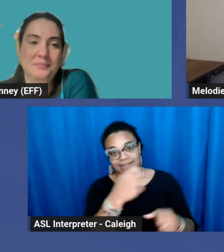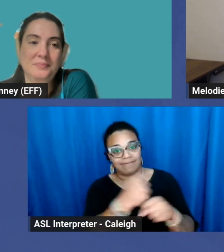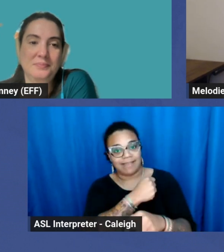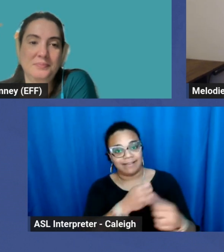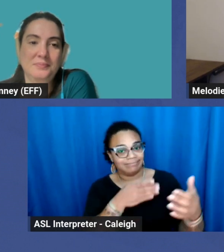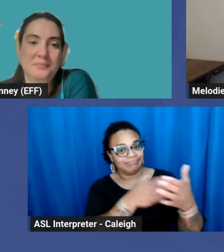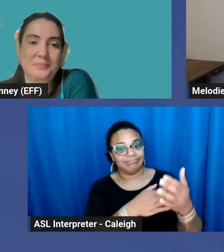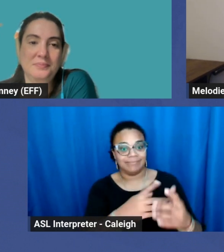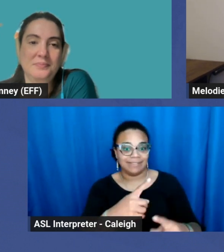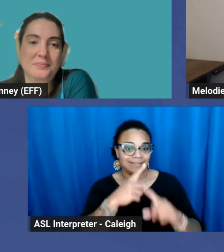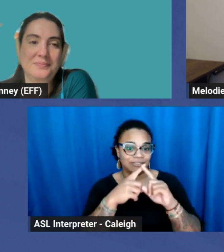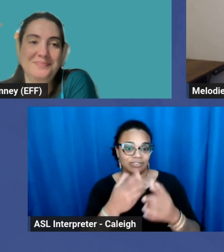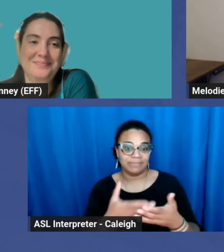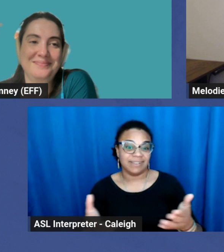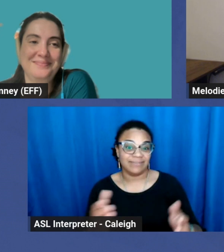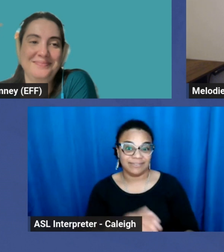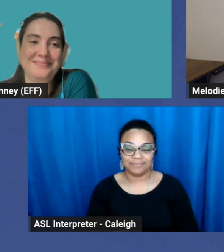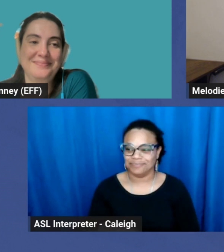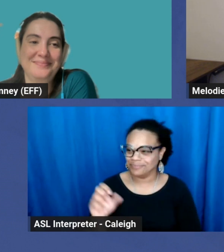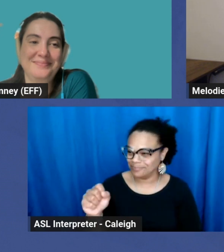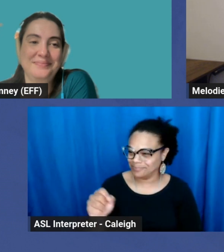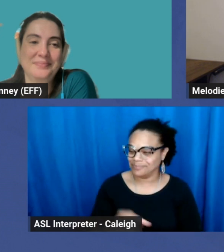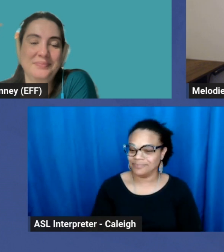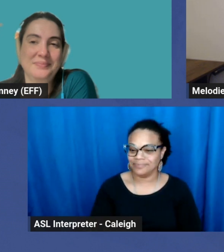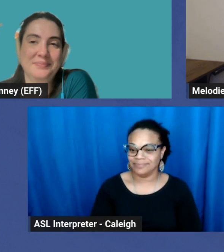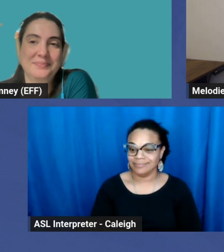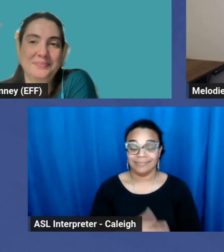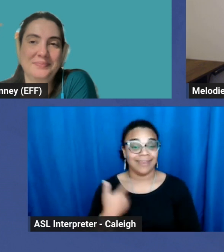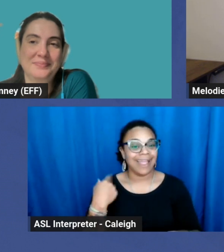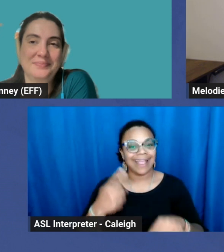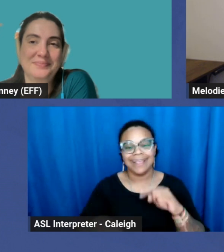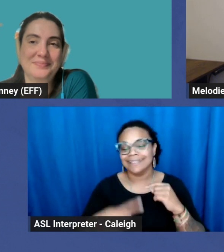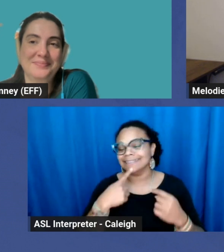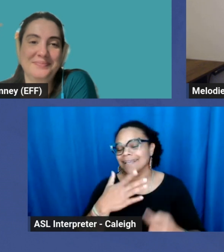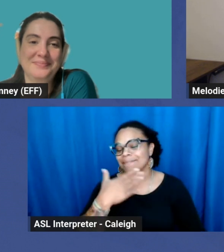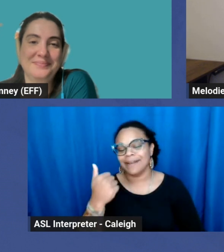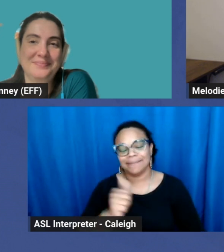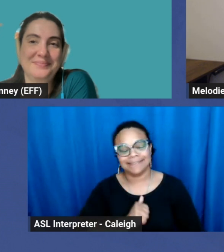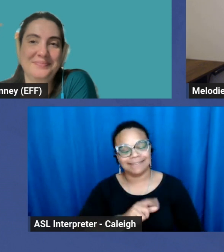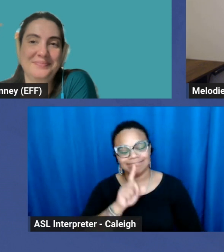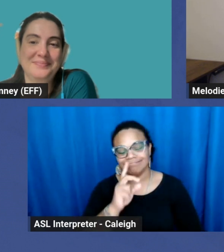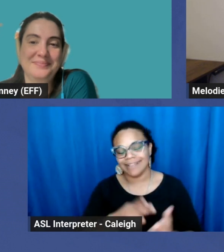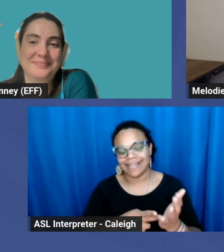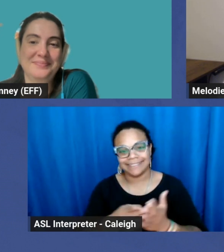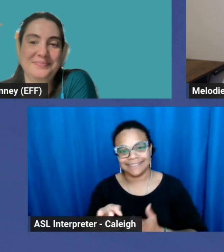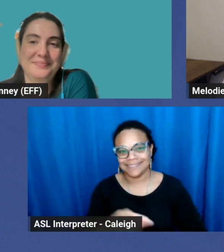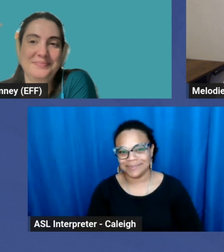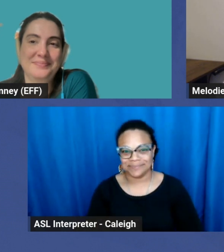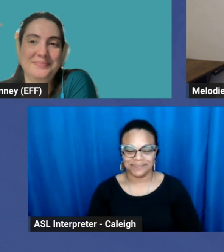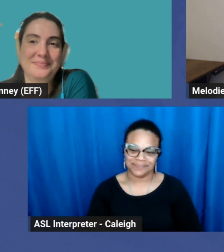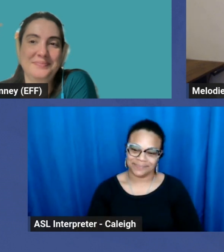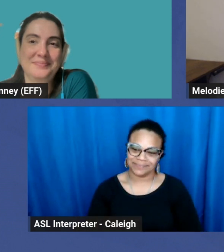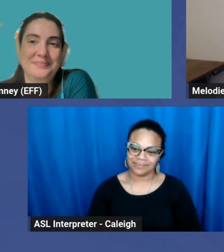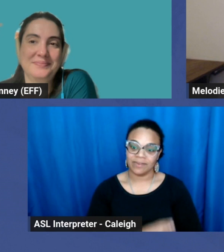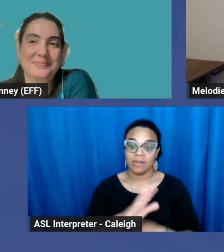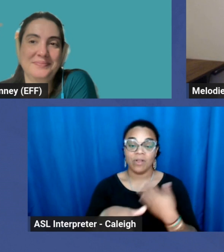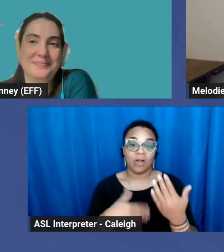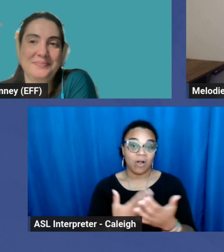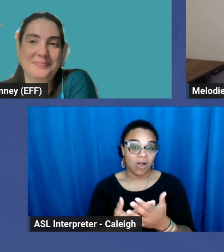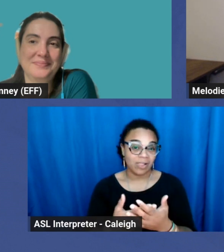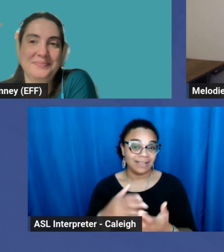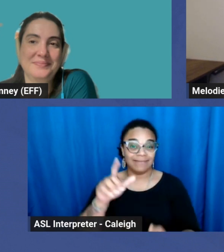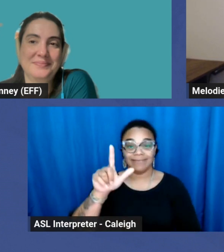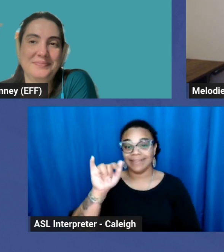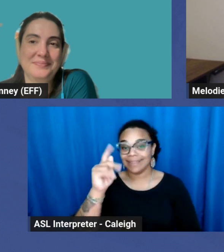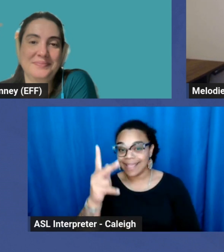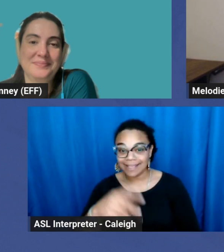stuff. Absolutely. Couldn't have said it better myself, honestly. And all of those links, all those things that all of